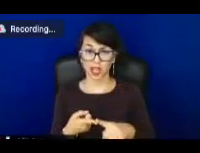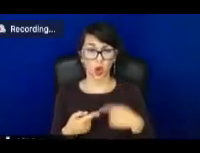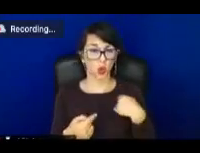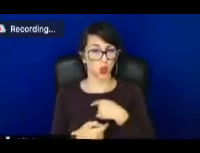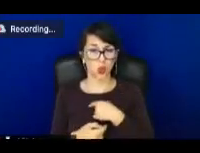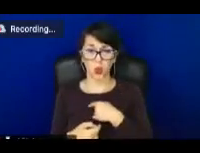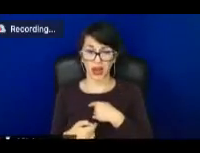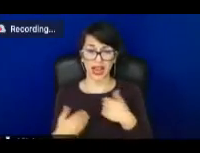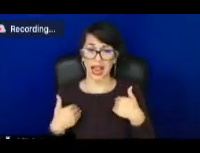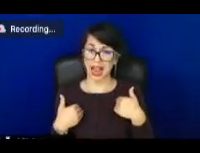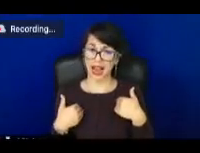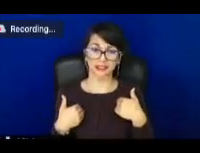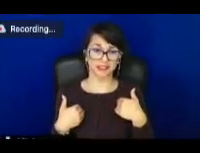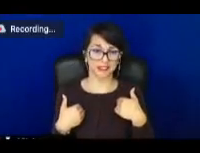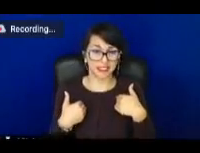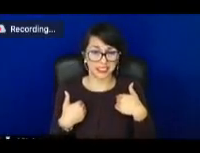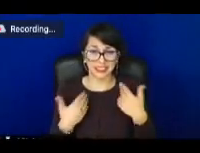other